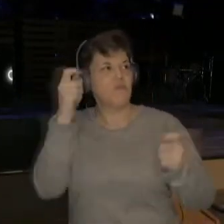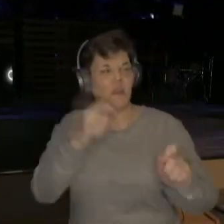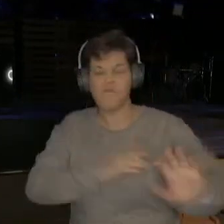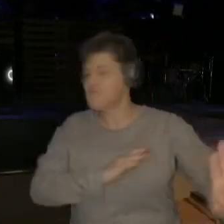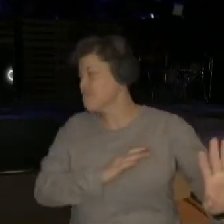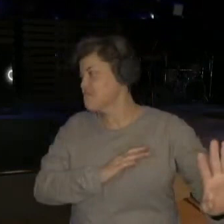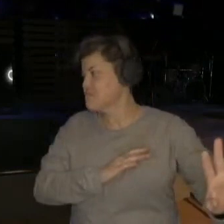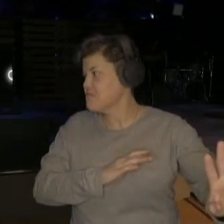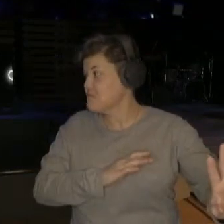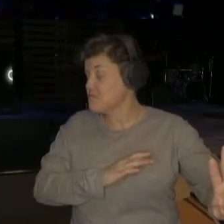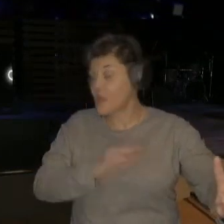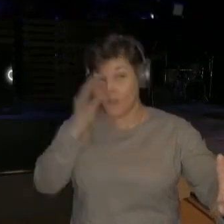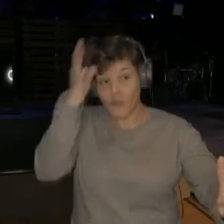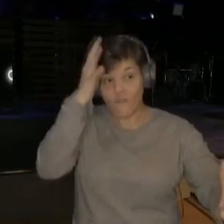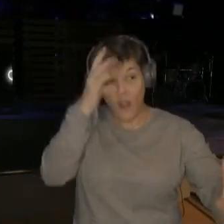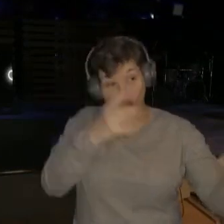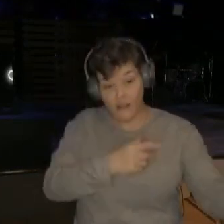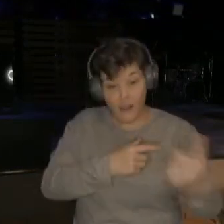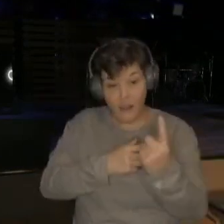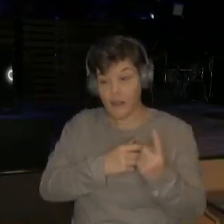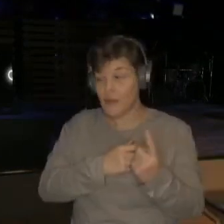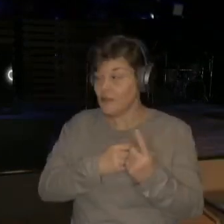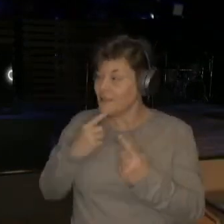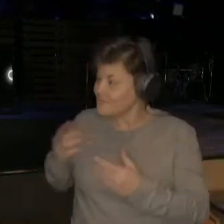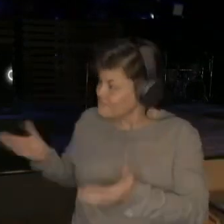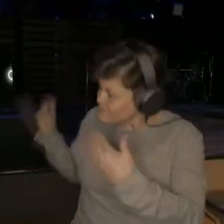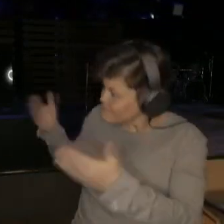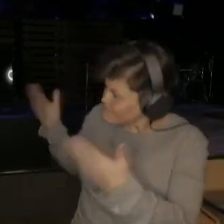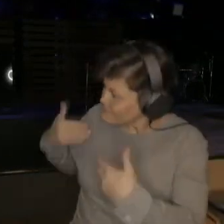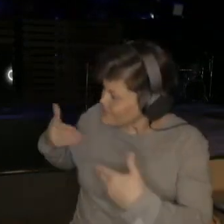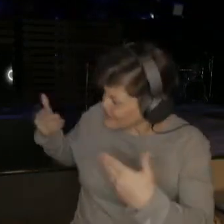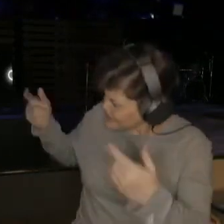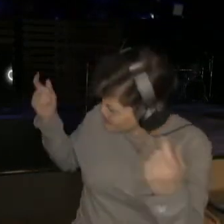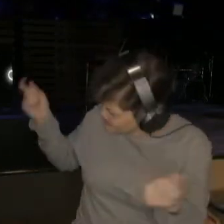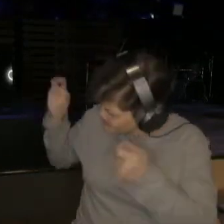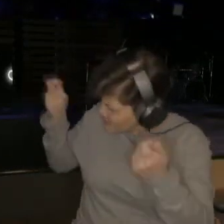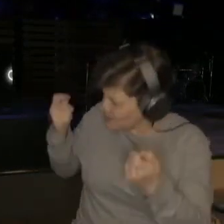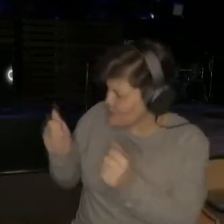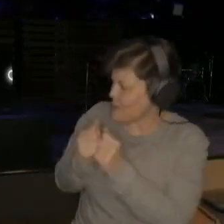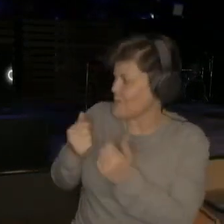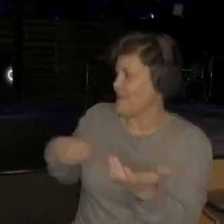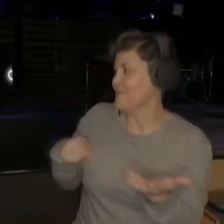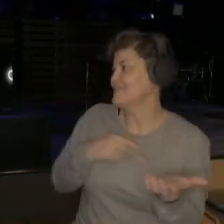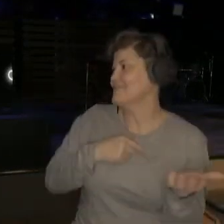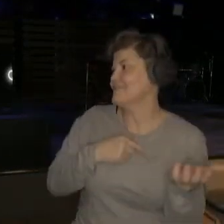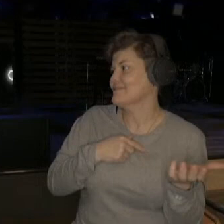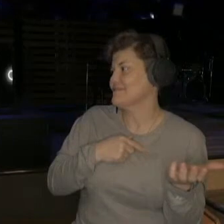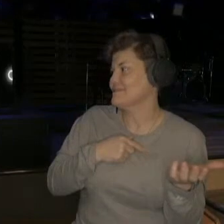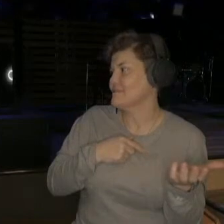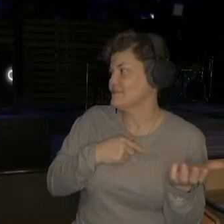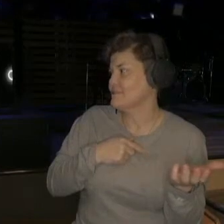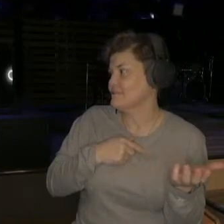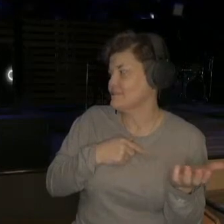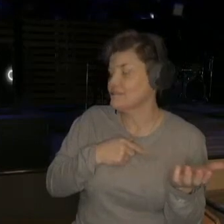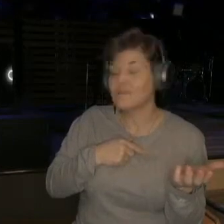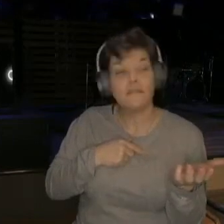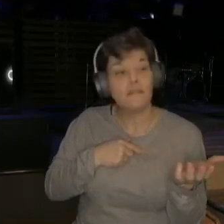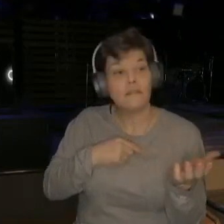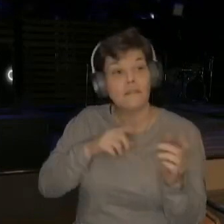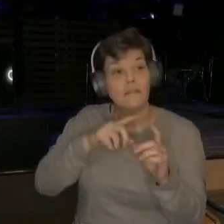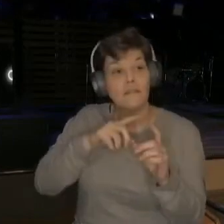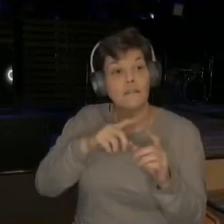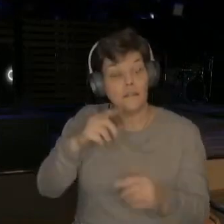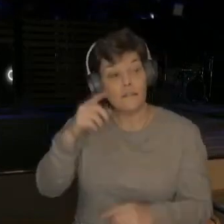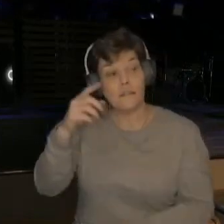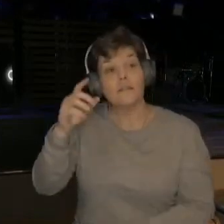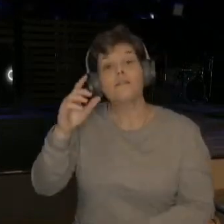him, Come, enjoy the feast with us. You see, in this culture, the culture of this era,